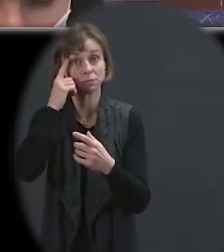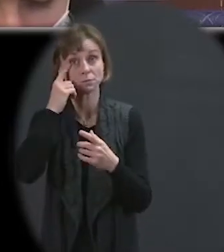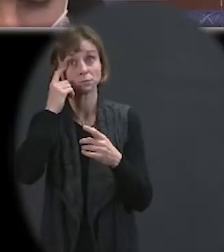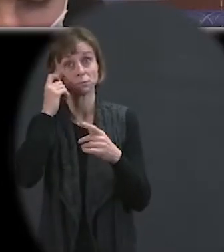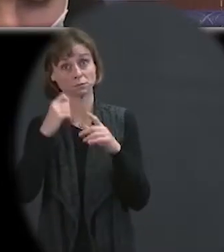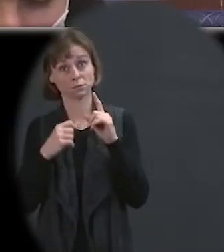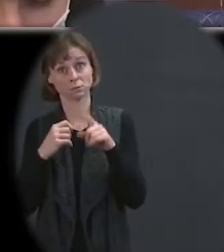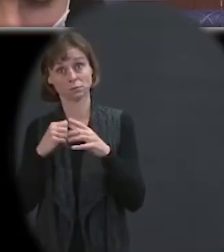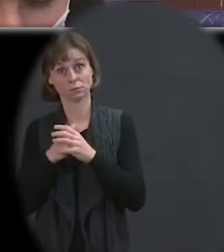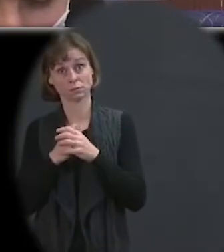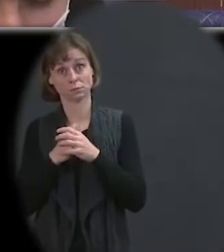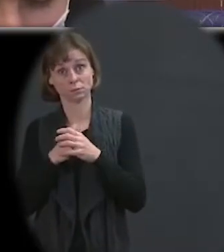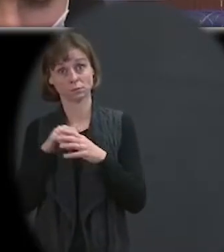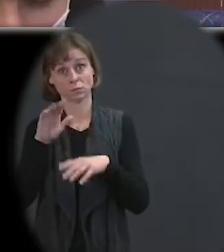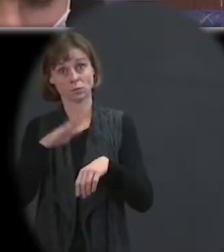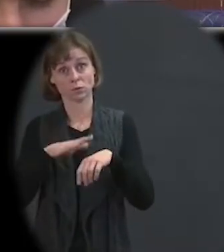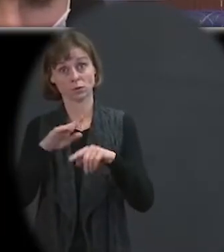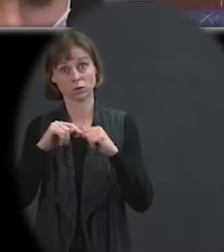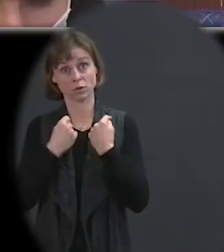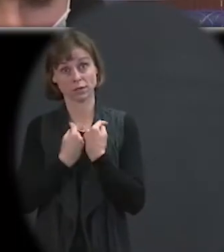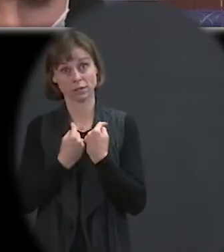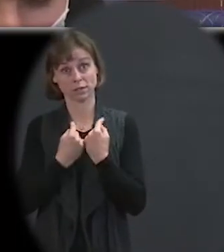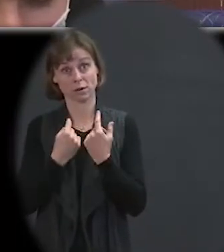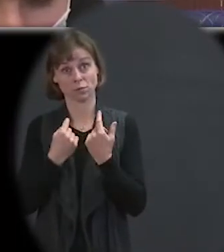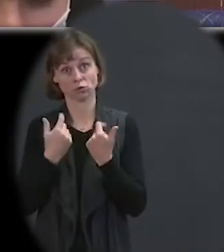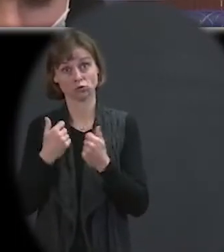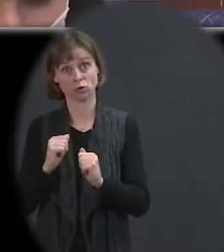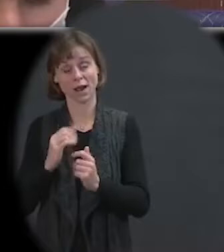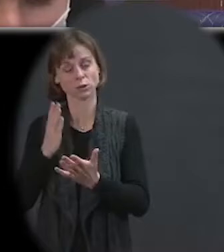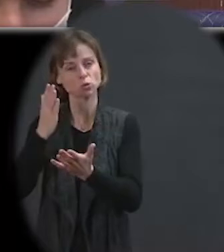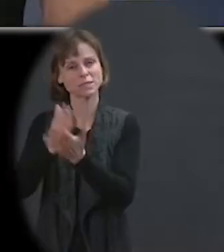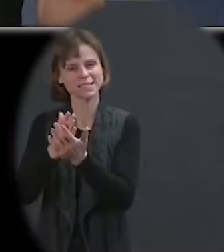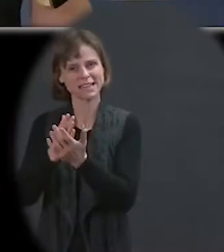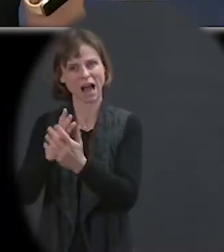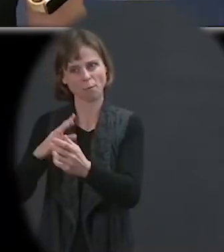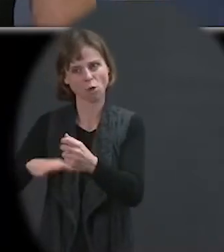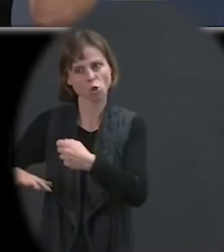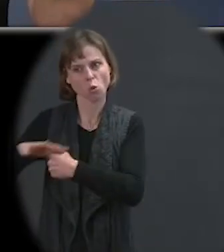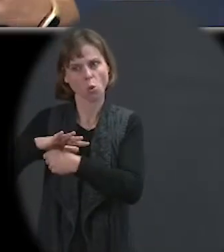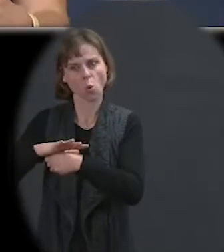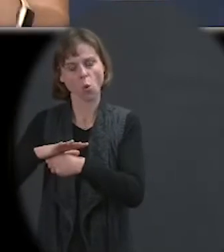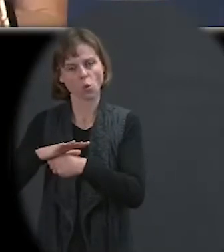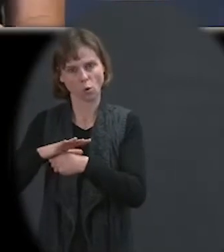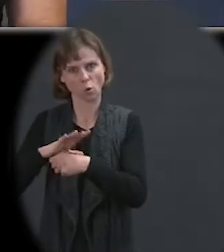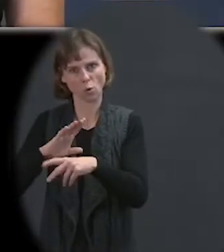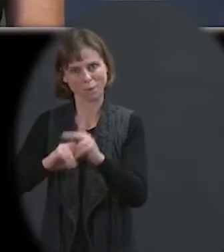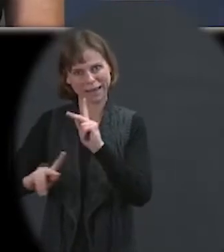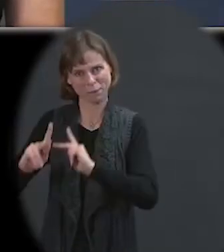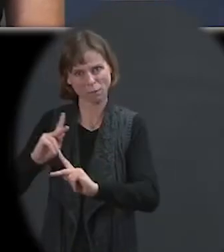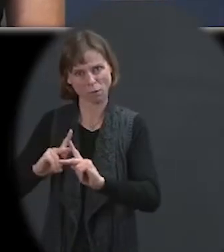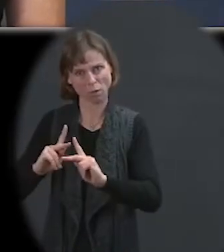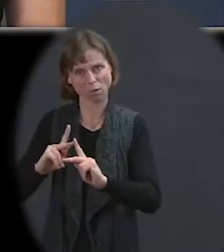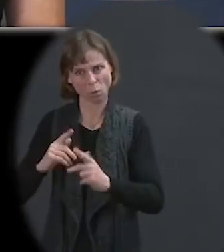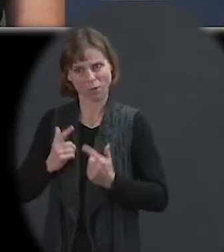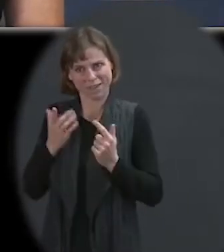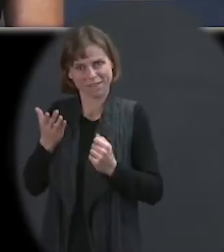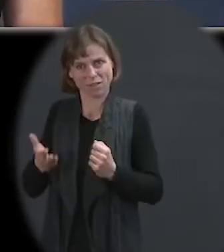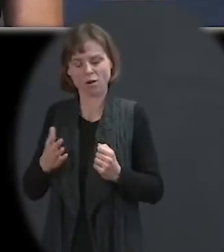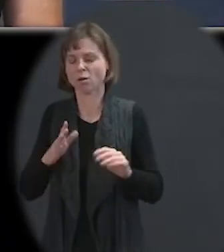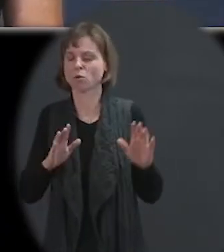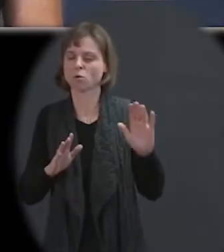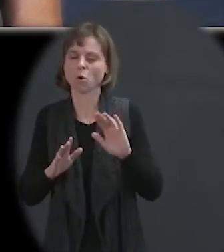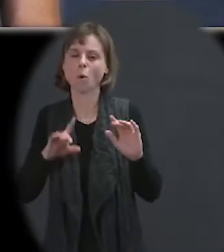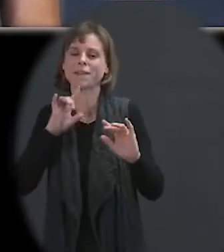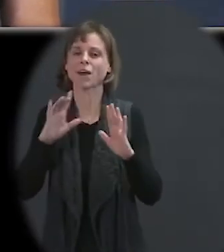specifically on trying to stop wealthy residents or people from outside communities. I think what I was conveying is, as you know, there is an equity